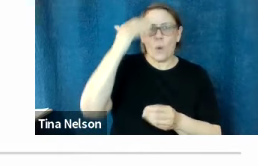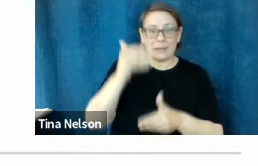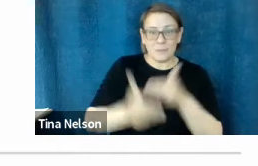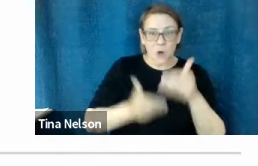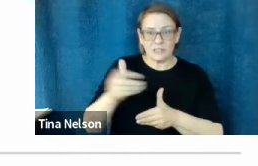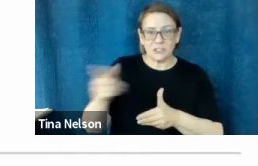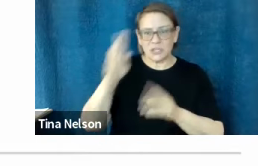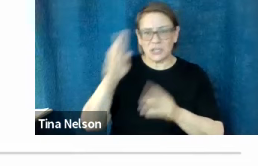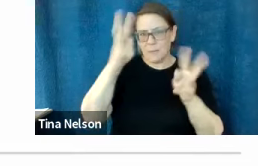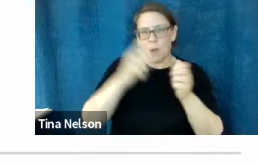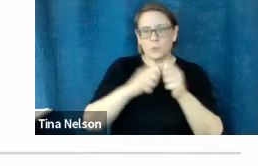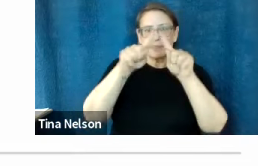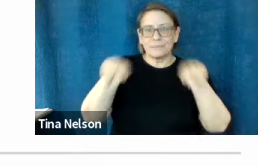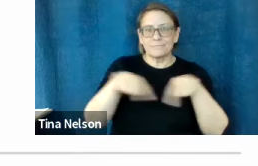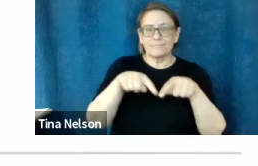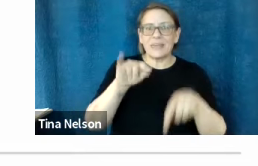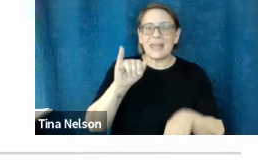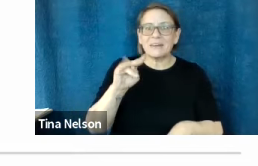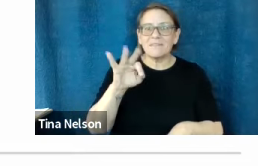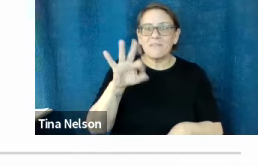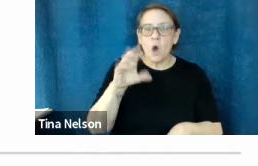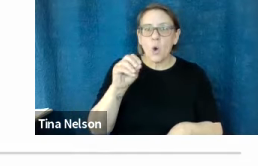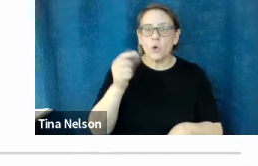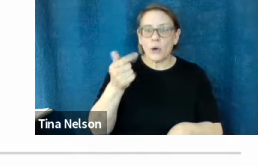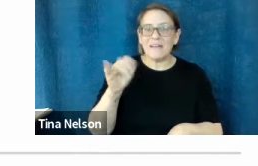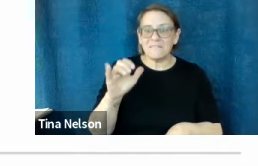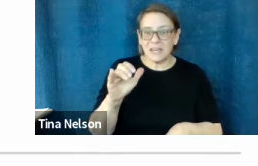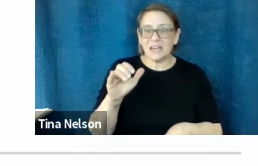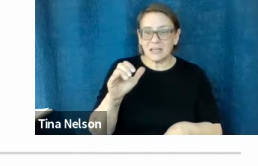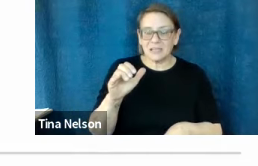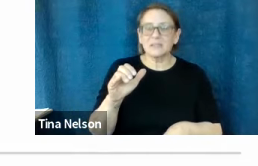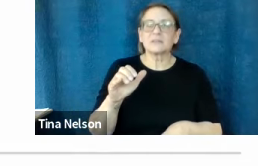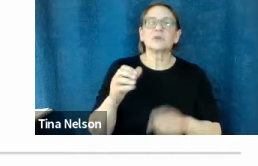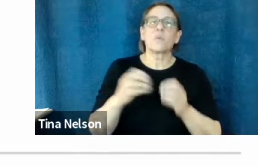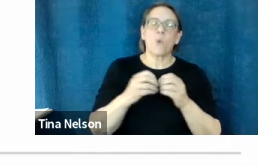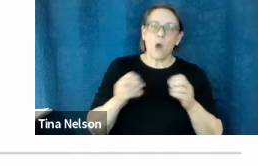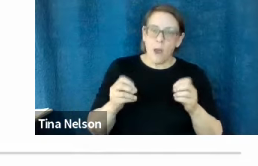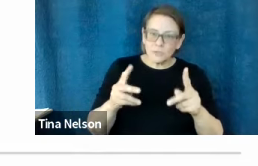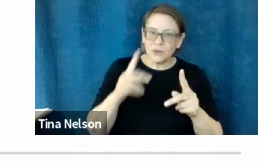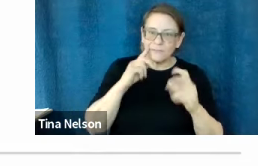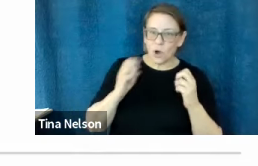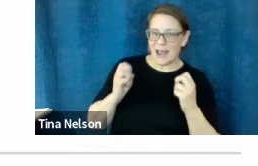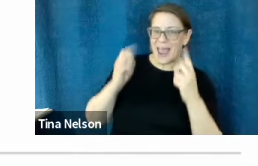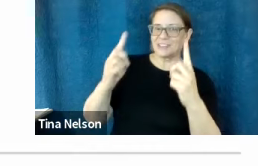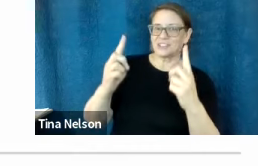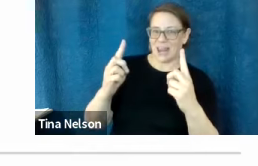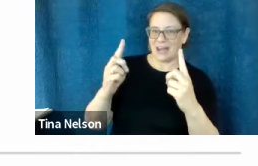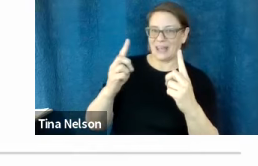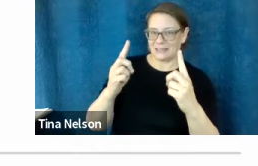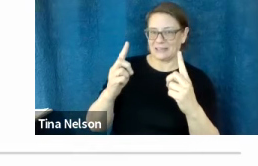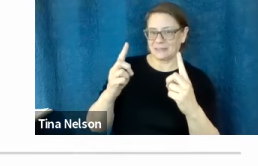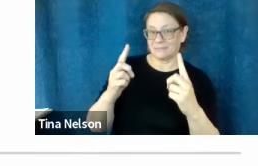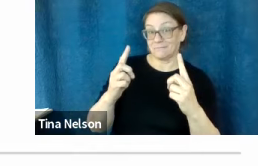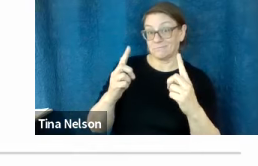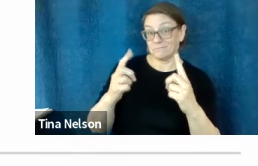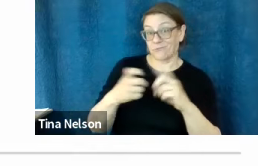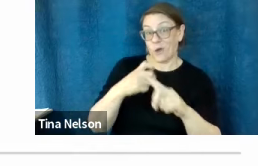that, uh, infographic that she made. Uh, so again, more opportunity for education on behalf of the commission, um,